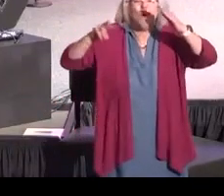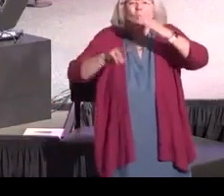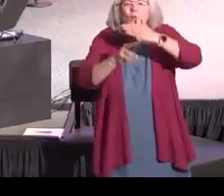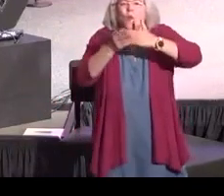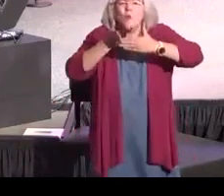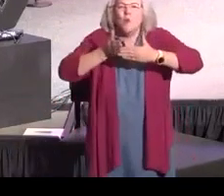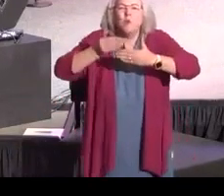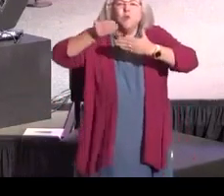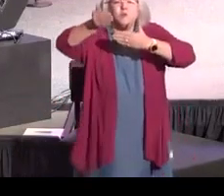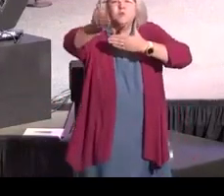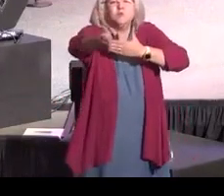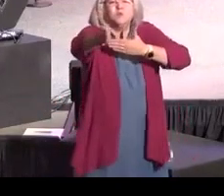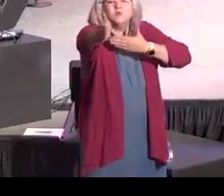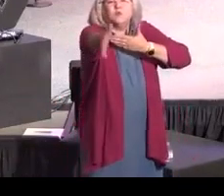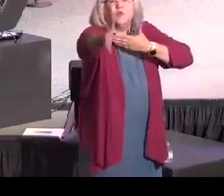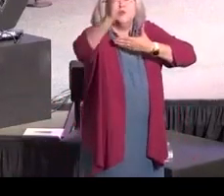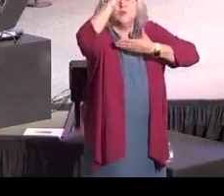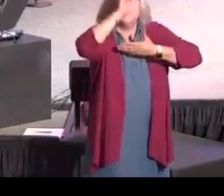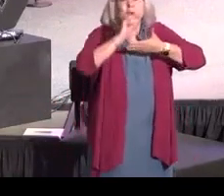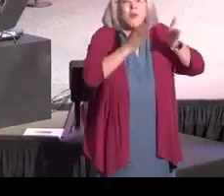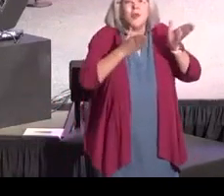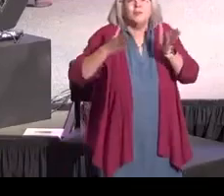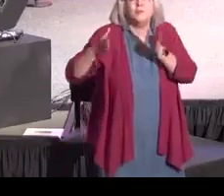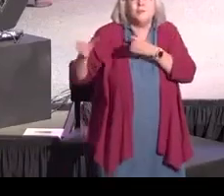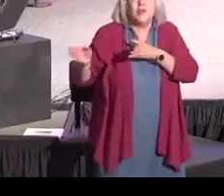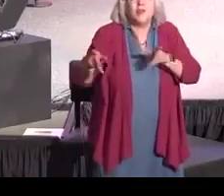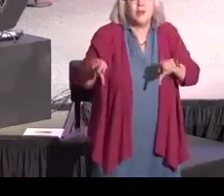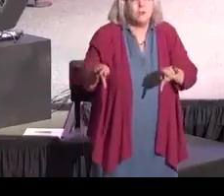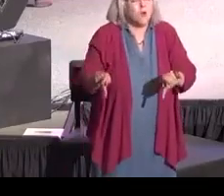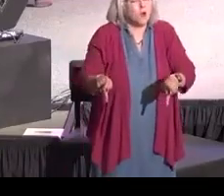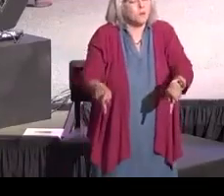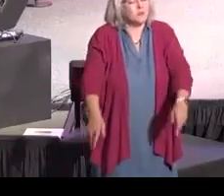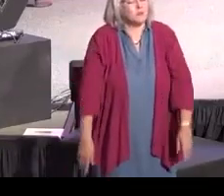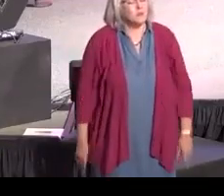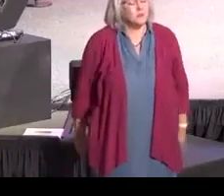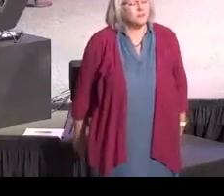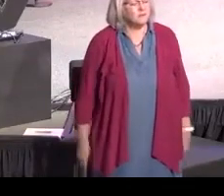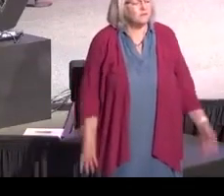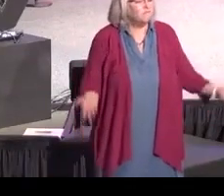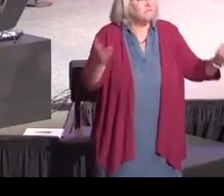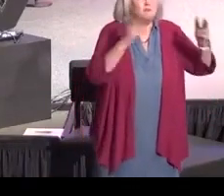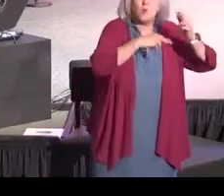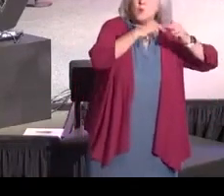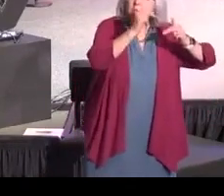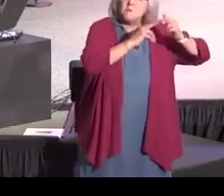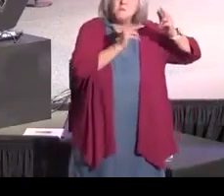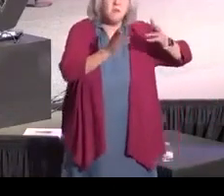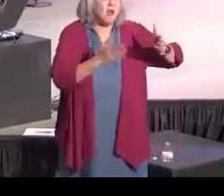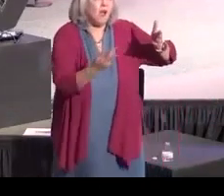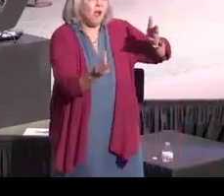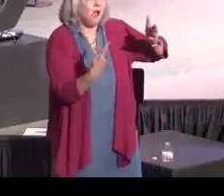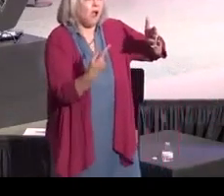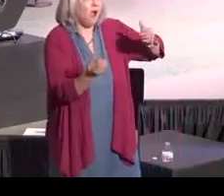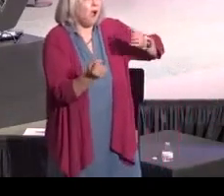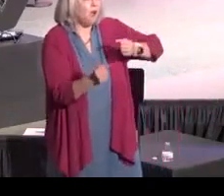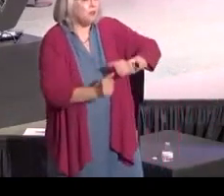plan and God has a purpose. We build our lives on a firm foundation.